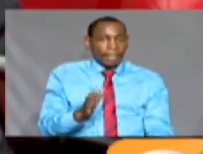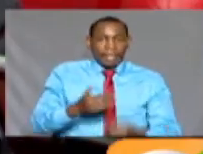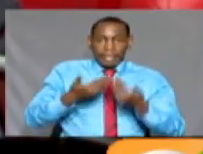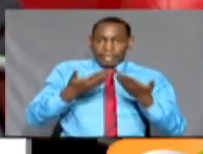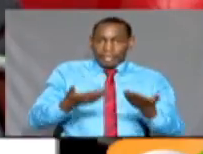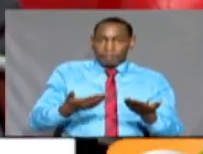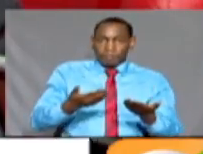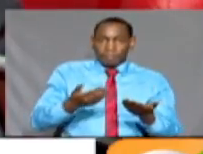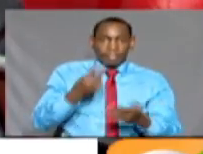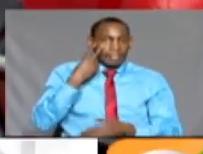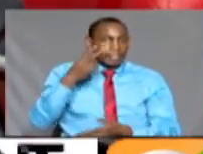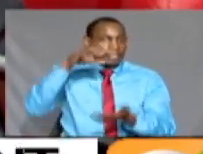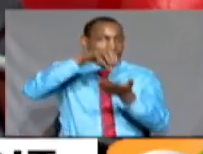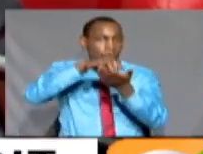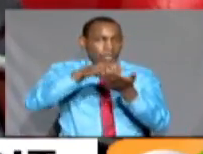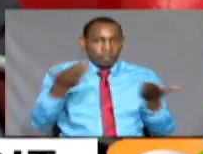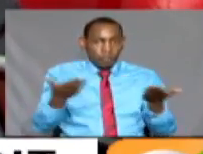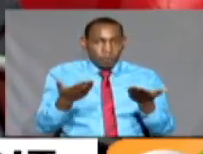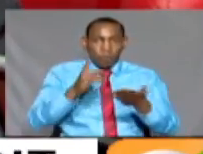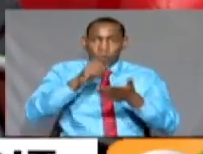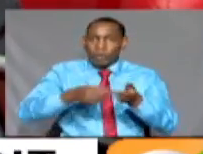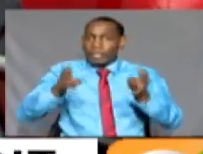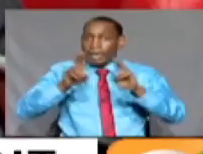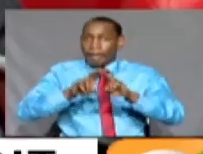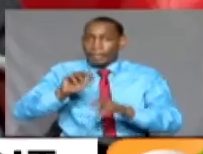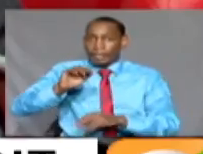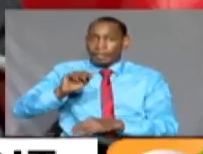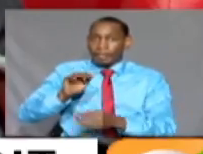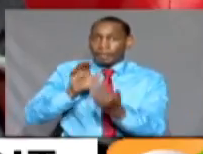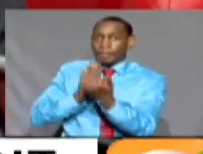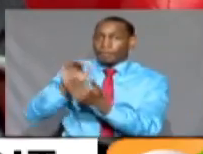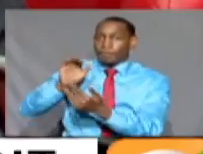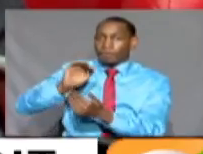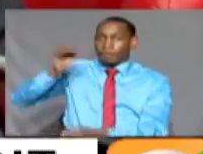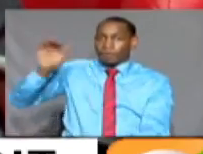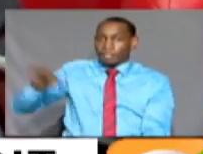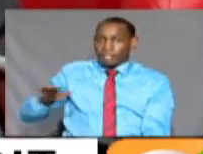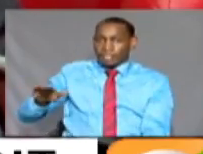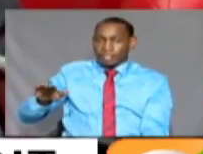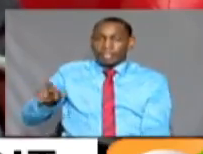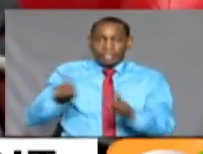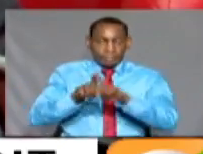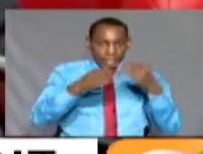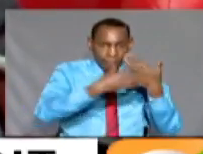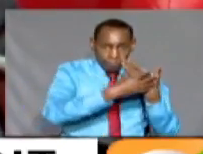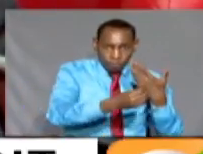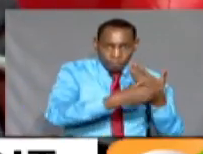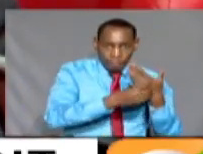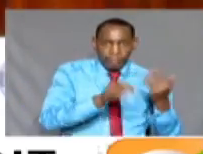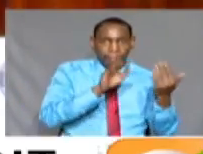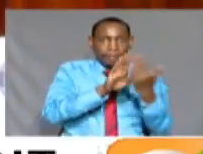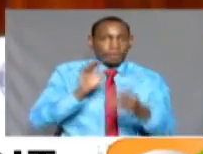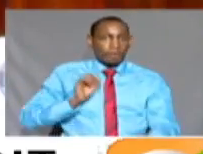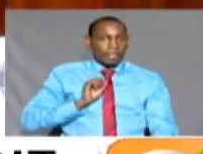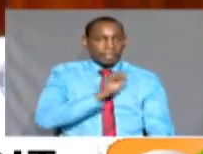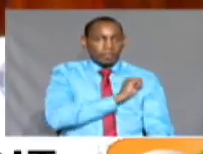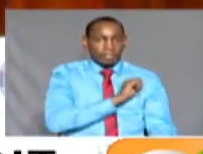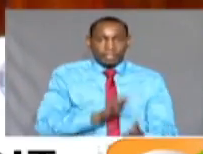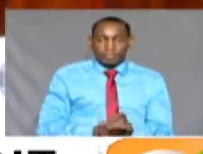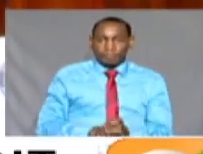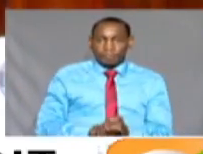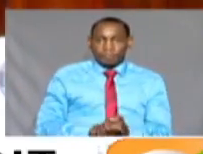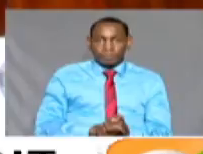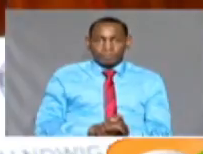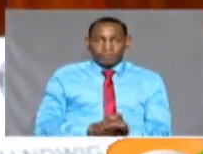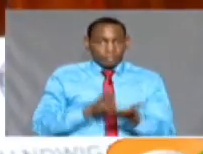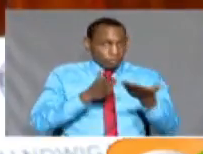we see a situation whereby what transpired before the county assembly has been replicated before the Senate. But the committee